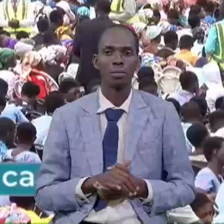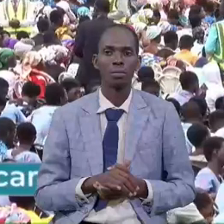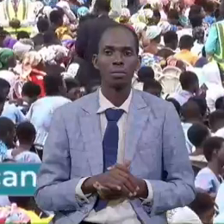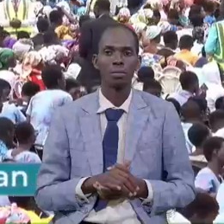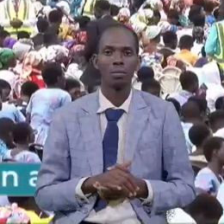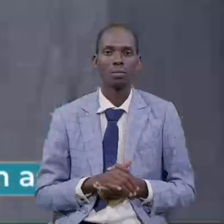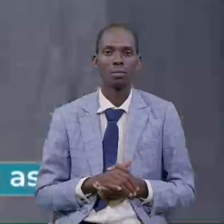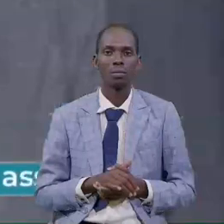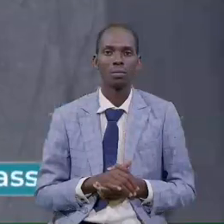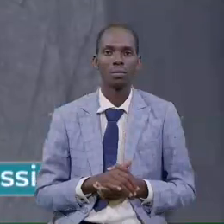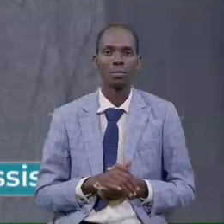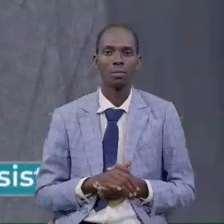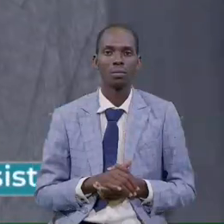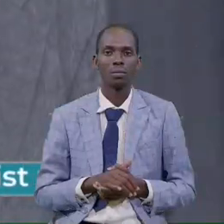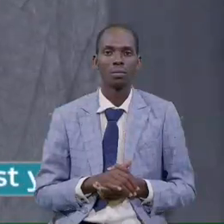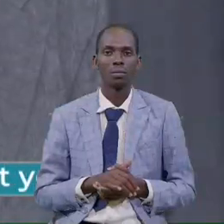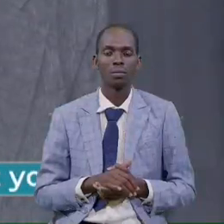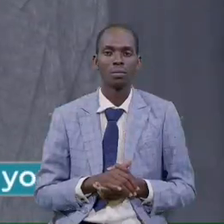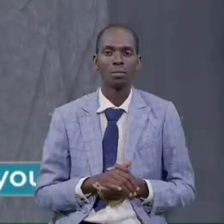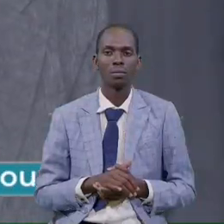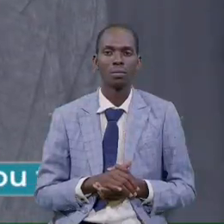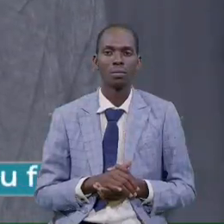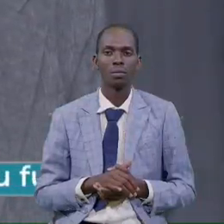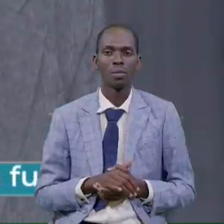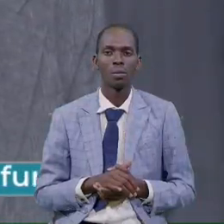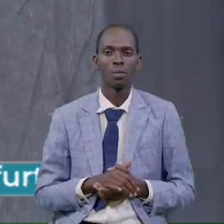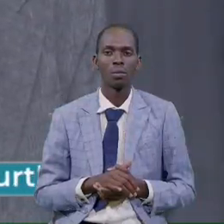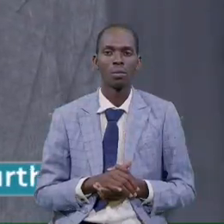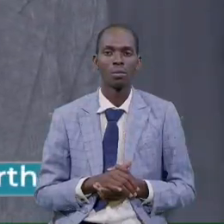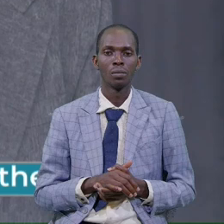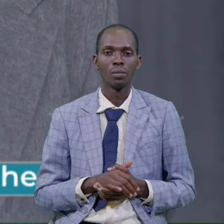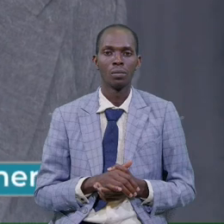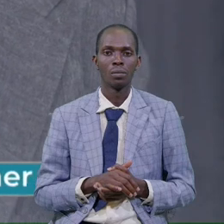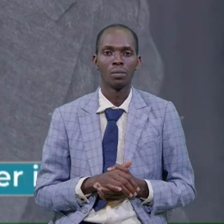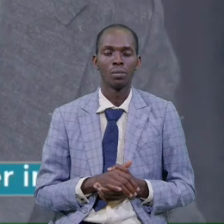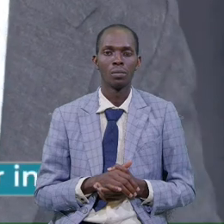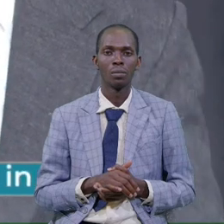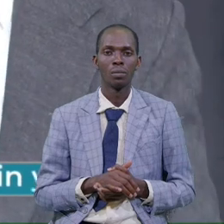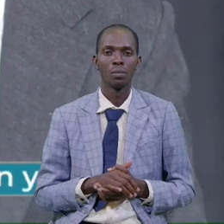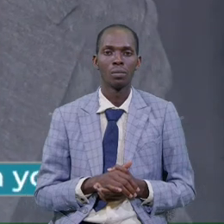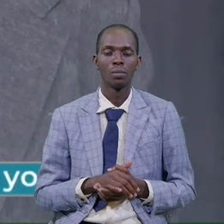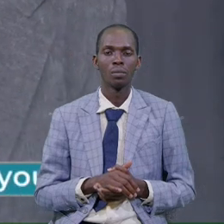I'm still waiting to hear from you if you have been able to finish the job.